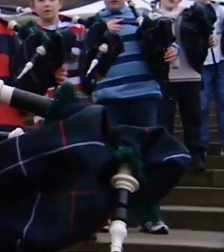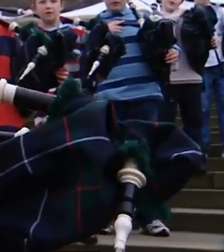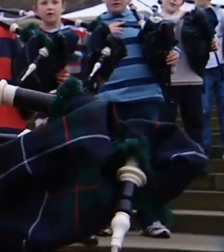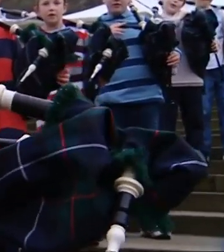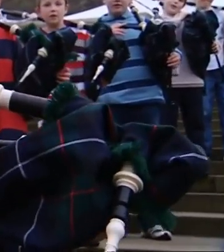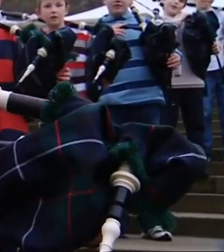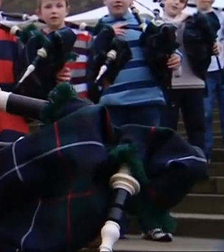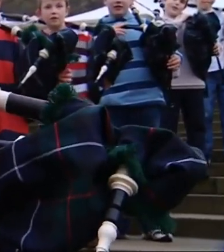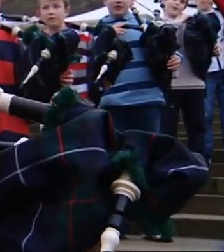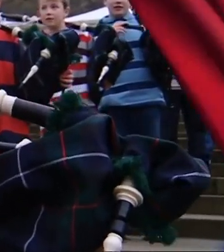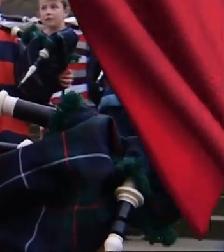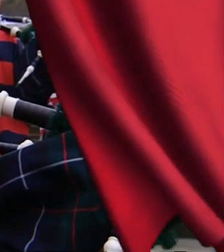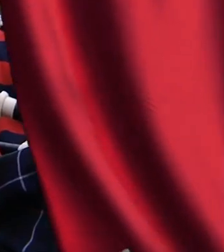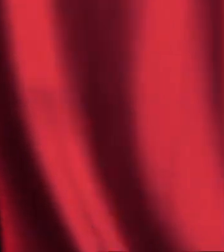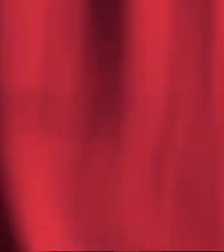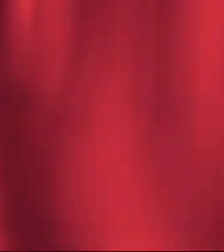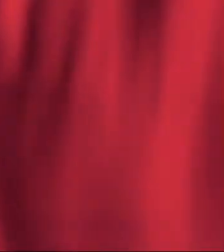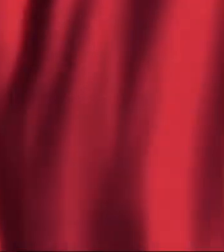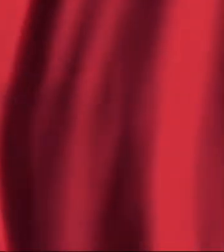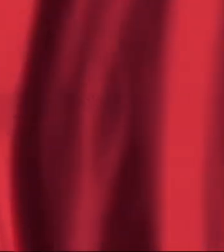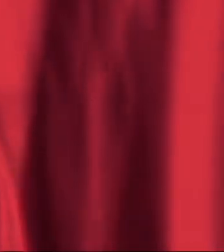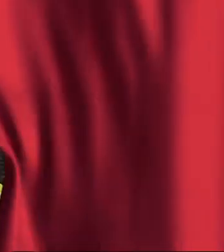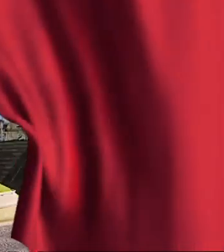Ah! Would you like to hear us play?